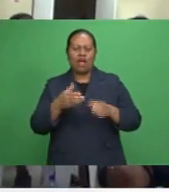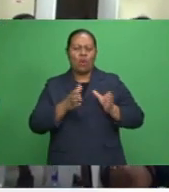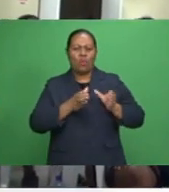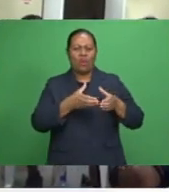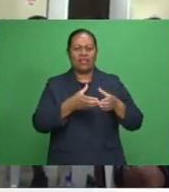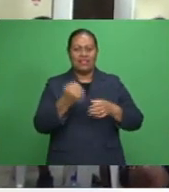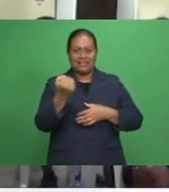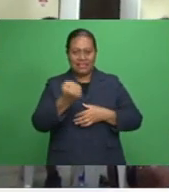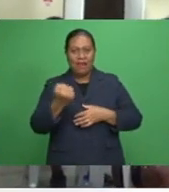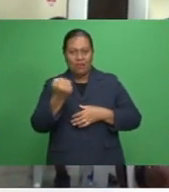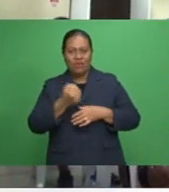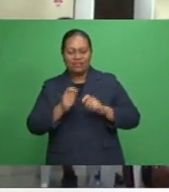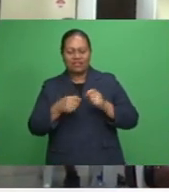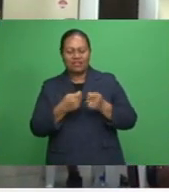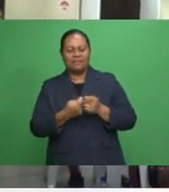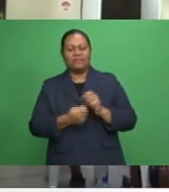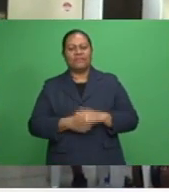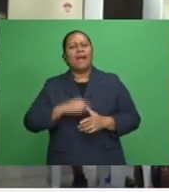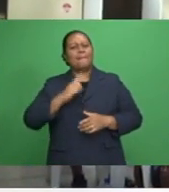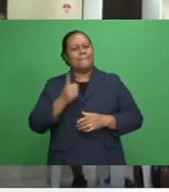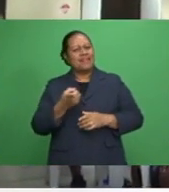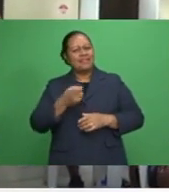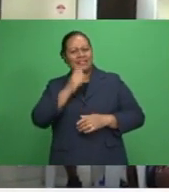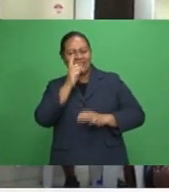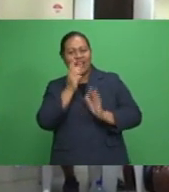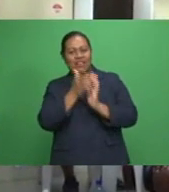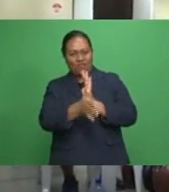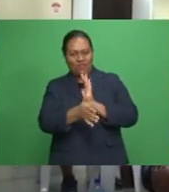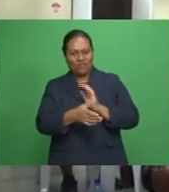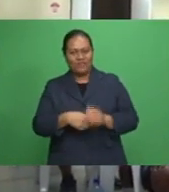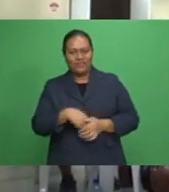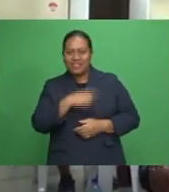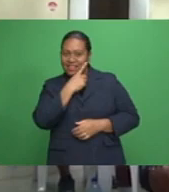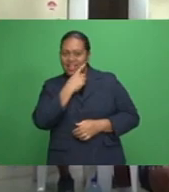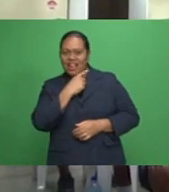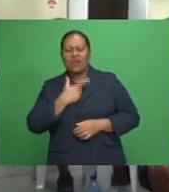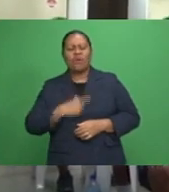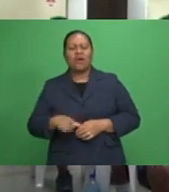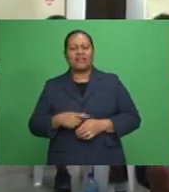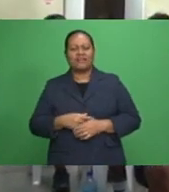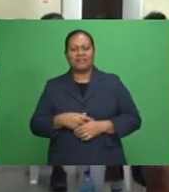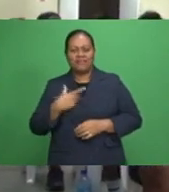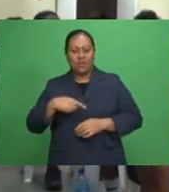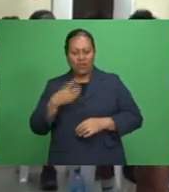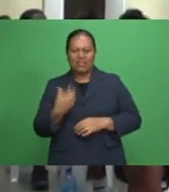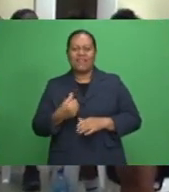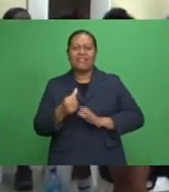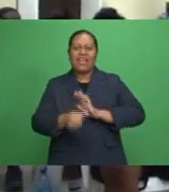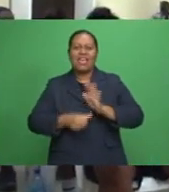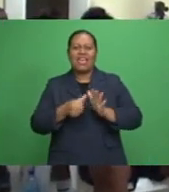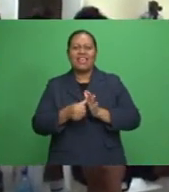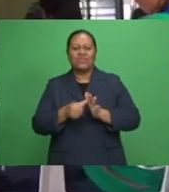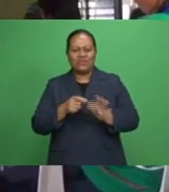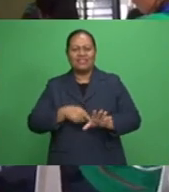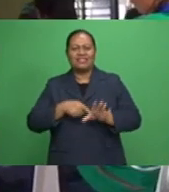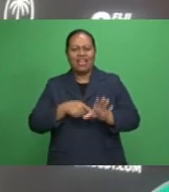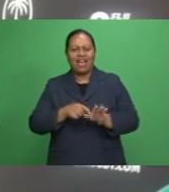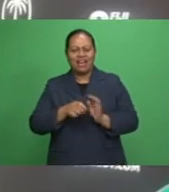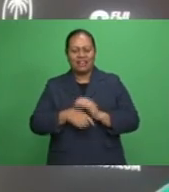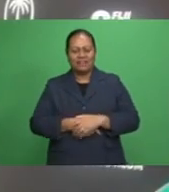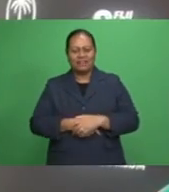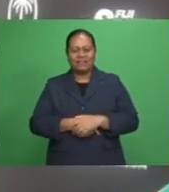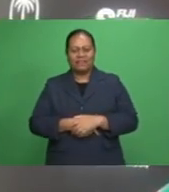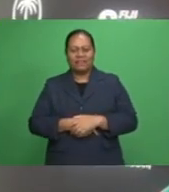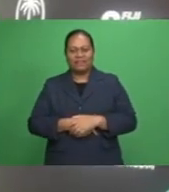and made the team. However, the then 15-year-old Eresito did not make the trip as she was deemed underage at the time. This